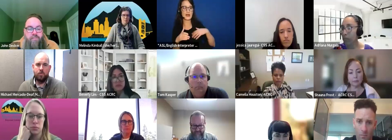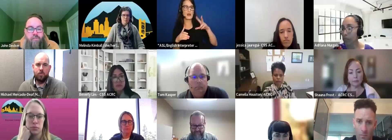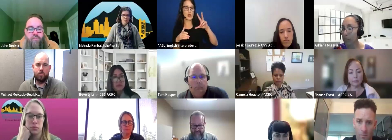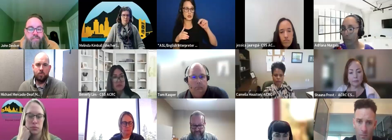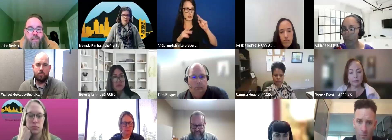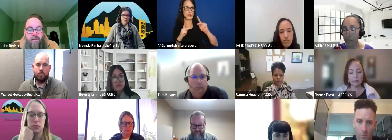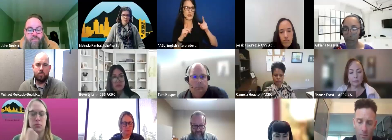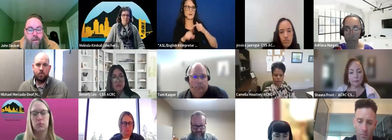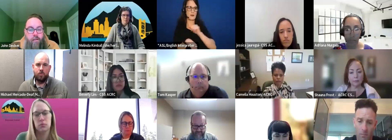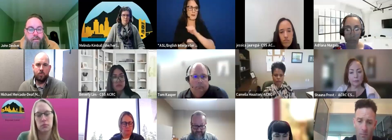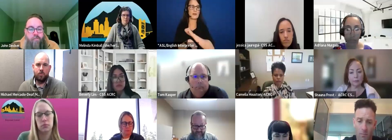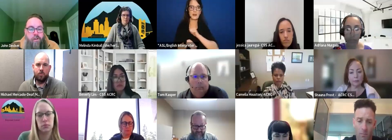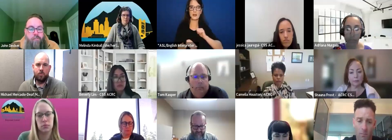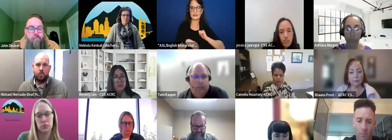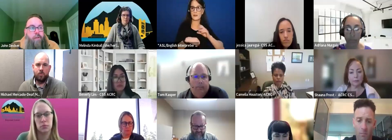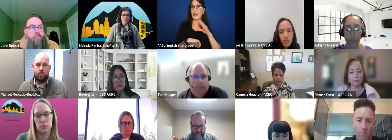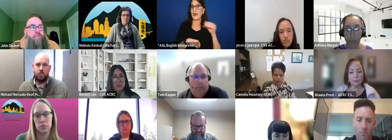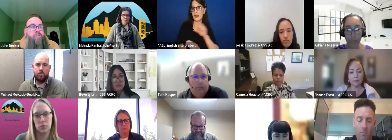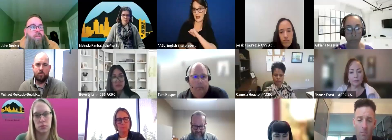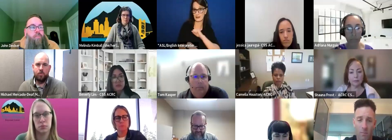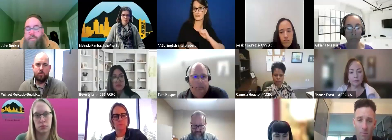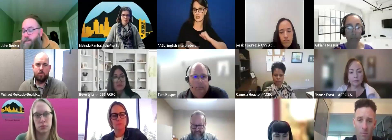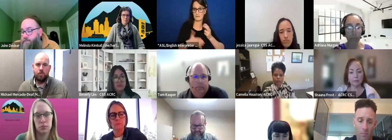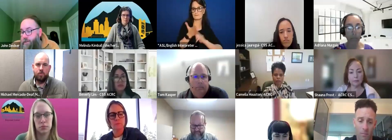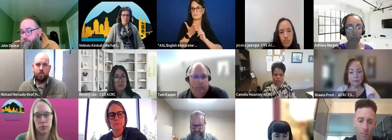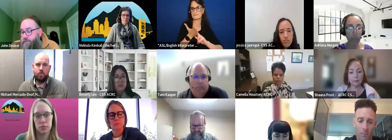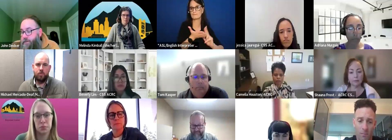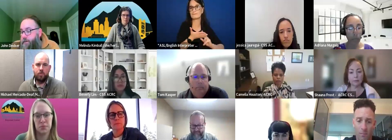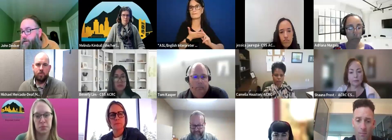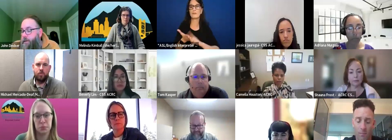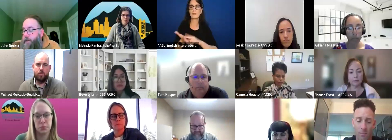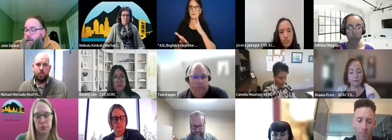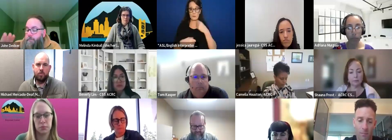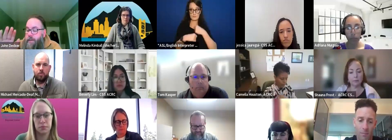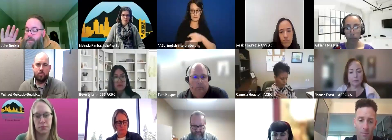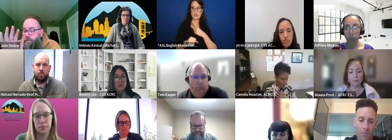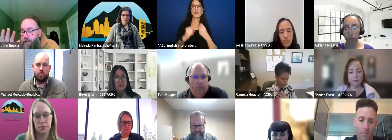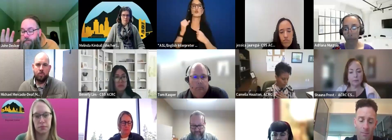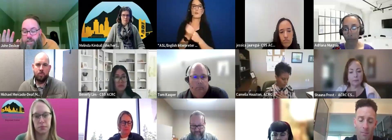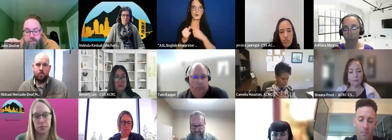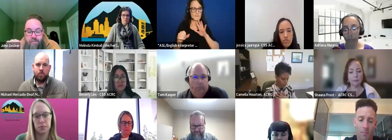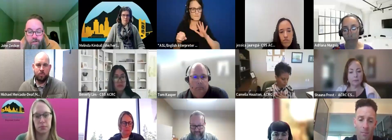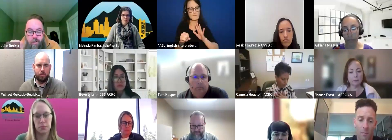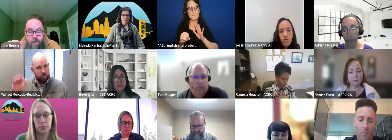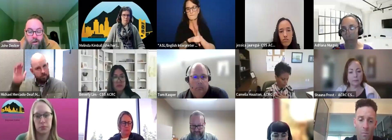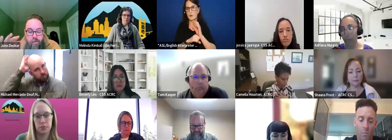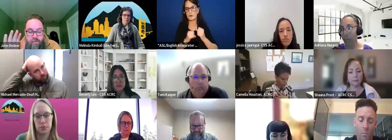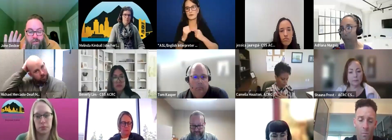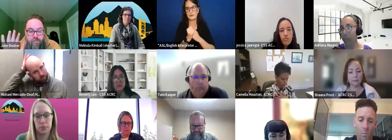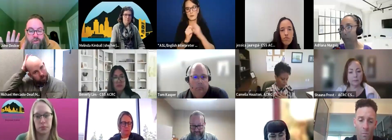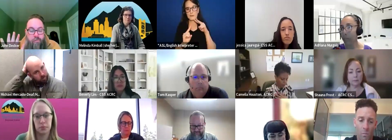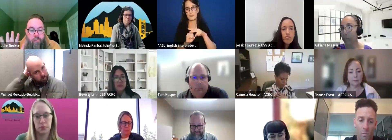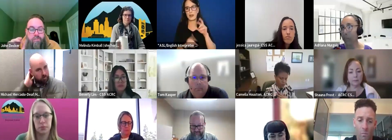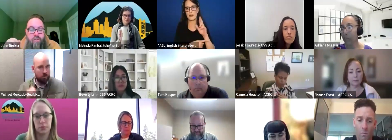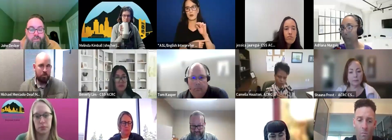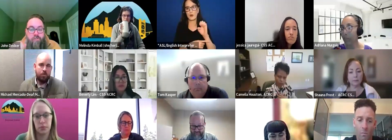and I think folks from the Senate as well, as far as ensuring that the rate study is fully implemented. Because of a lot of the challenges that are going on, there